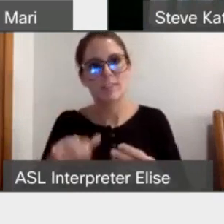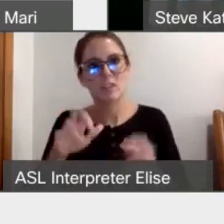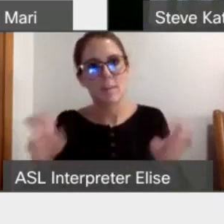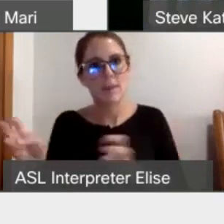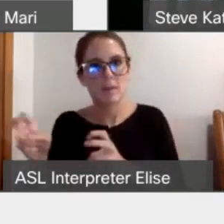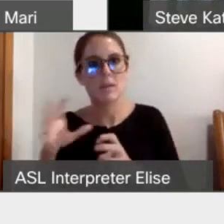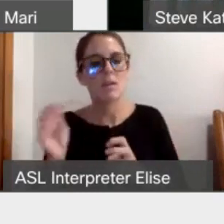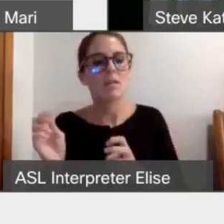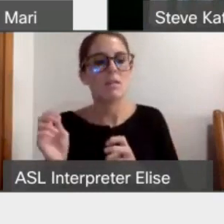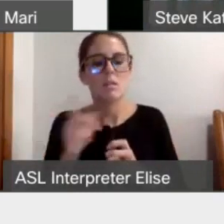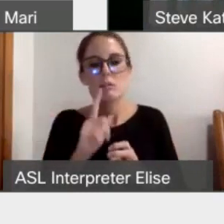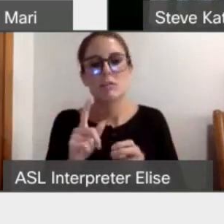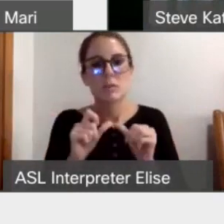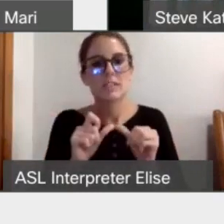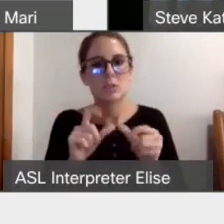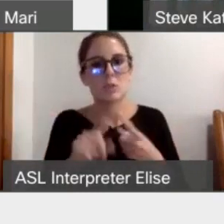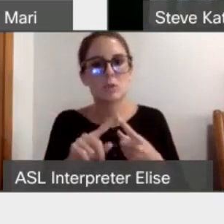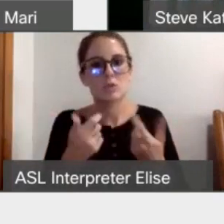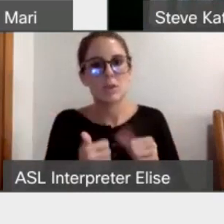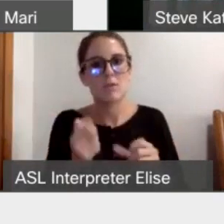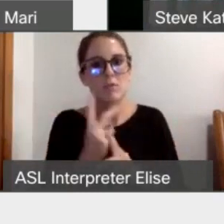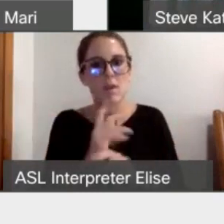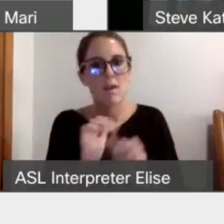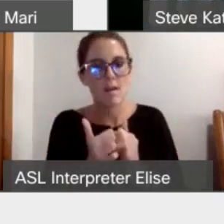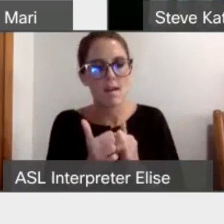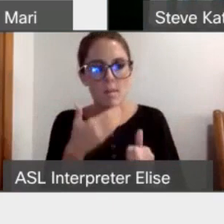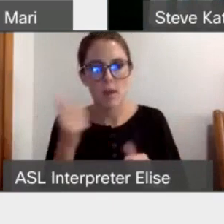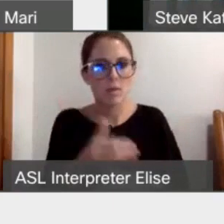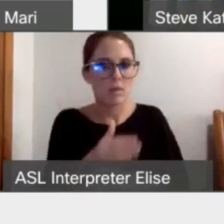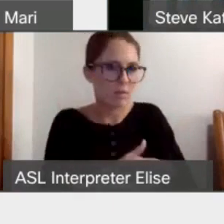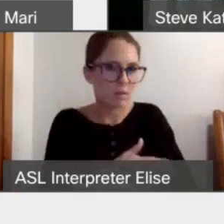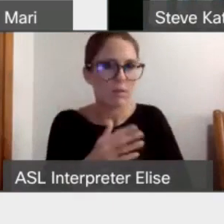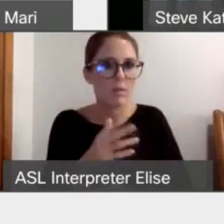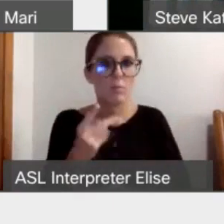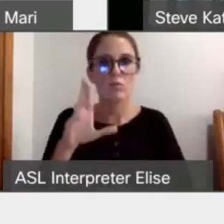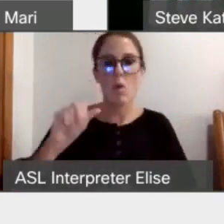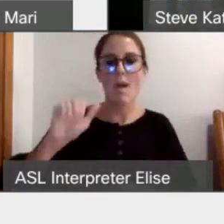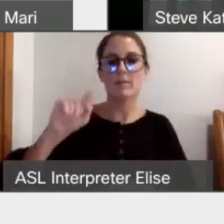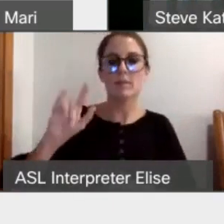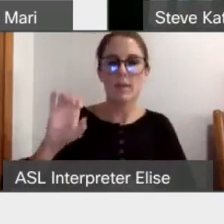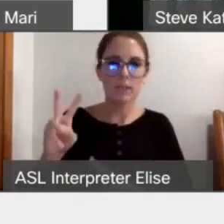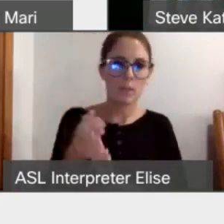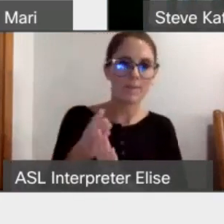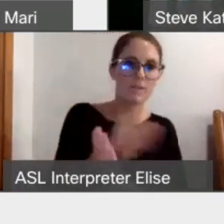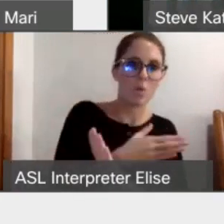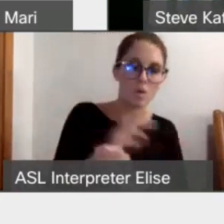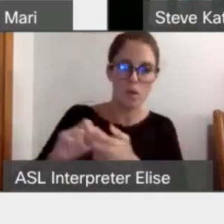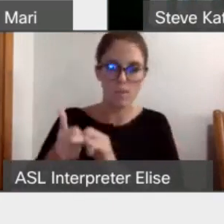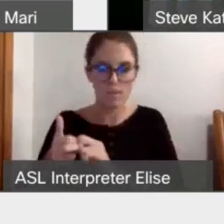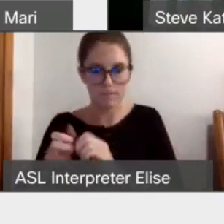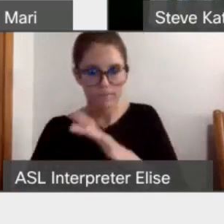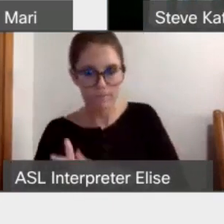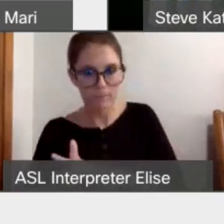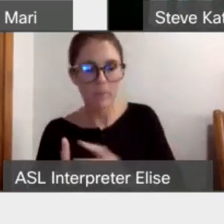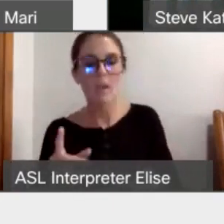to really try to figure out ways to better be more proactive in our engagement. I think an important change is going to be